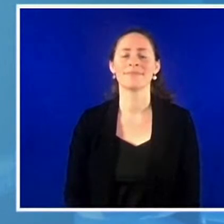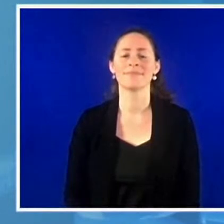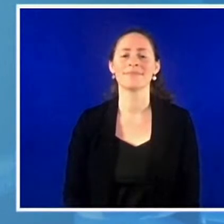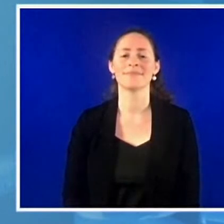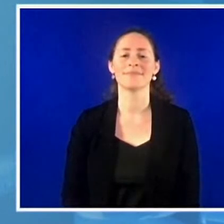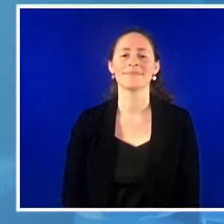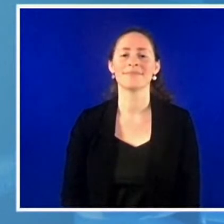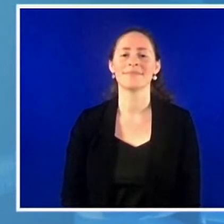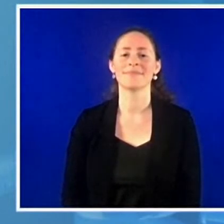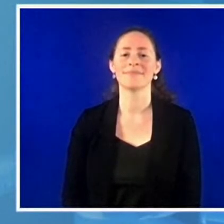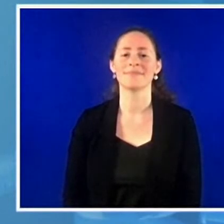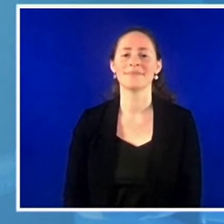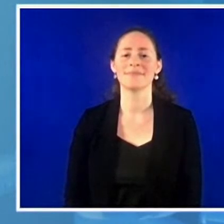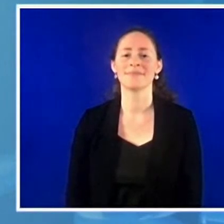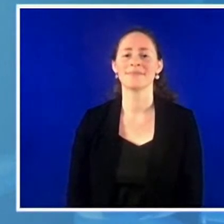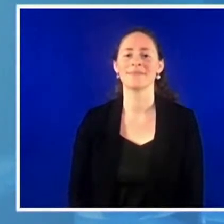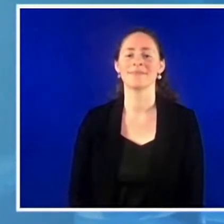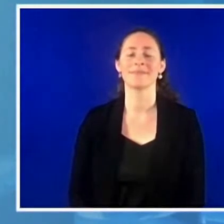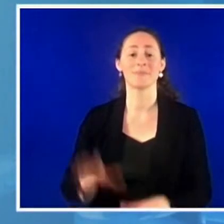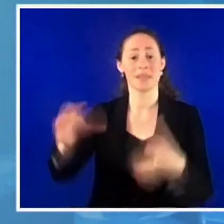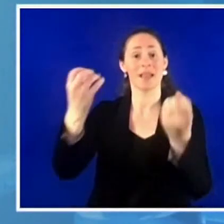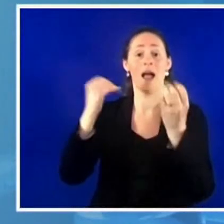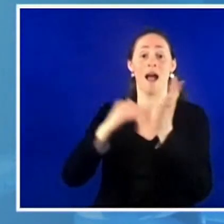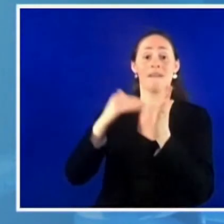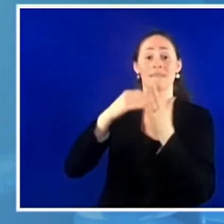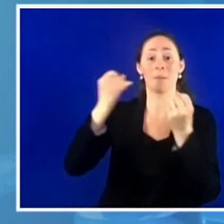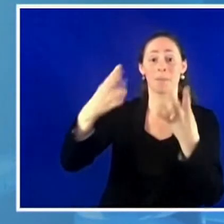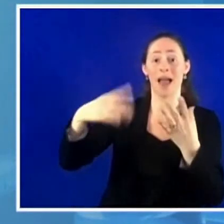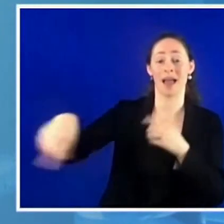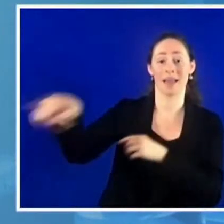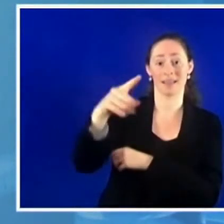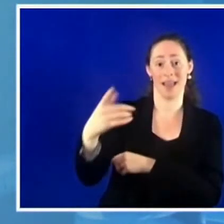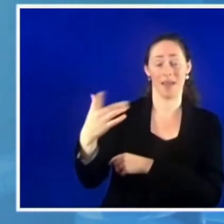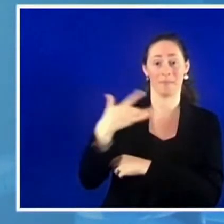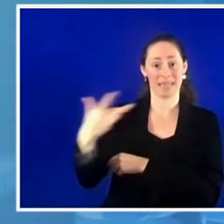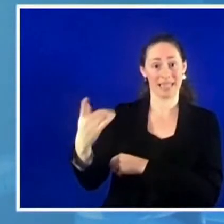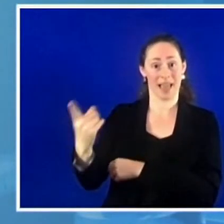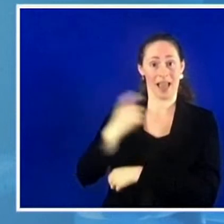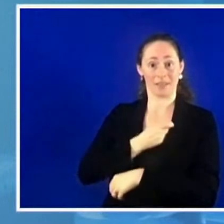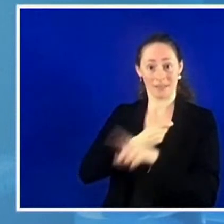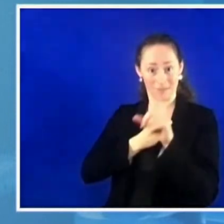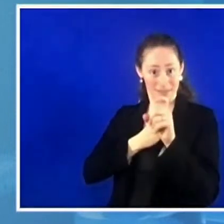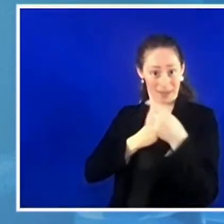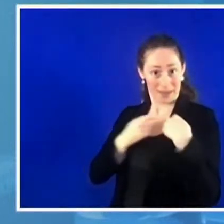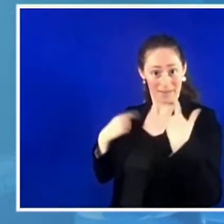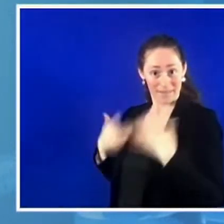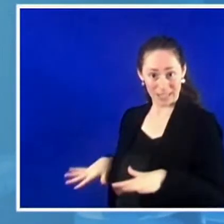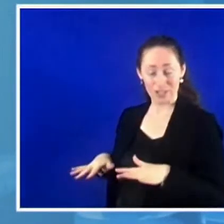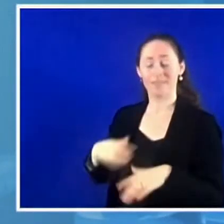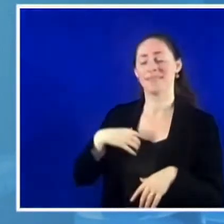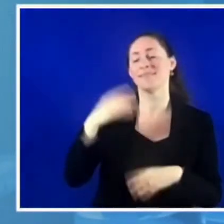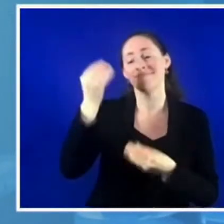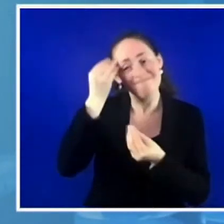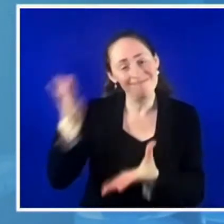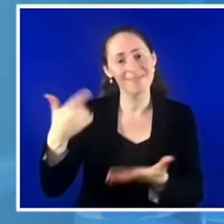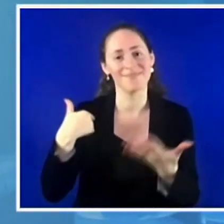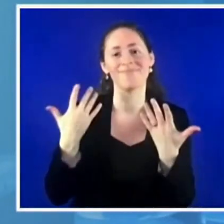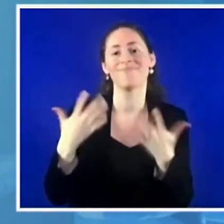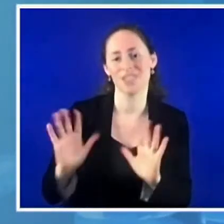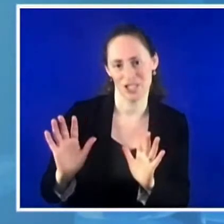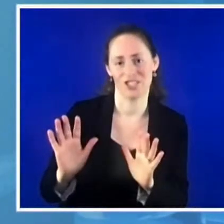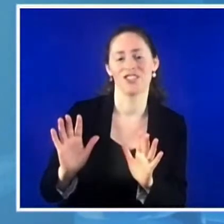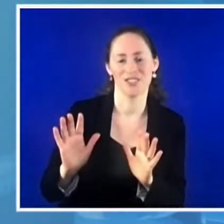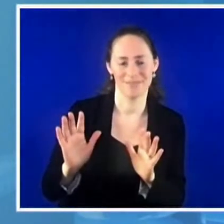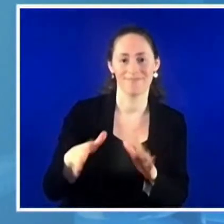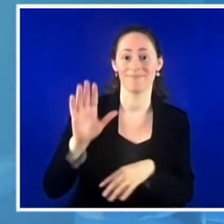yet? Yes. Thank you for taking care of yourself and the community. No. Why not? And just letting